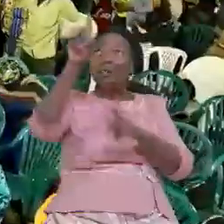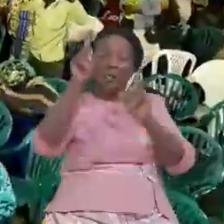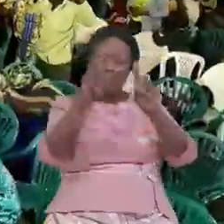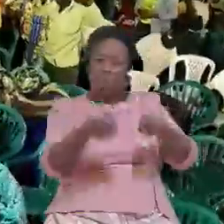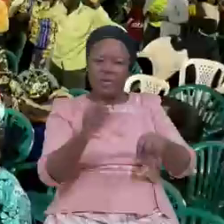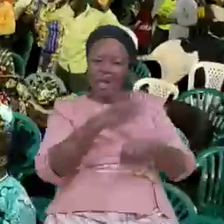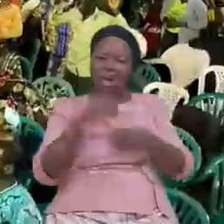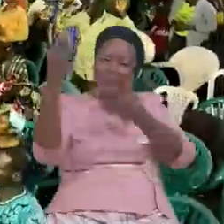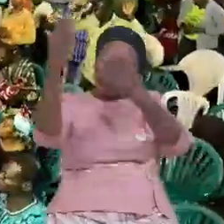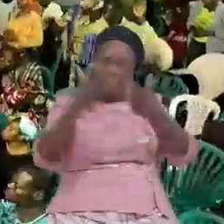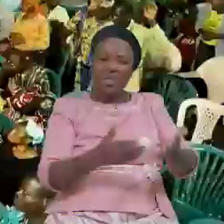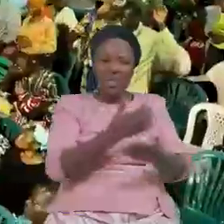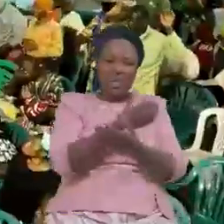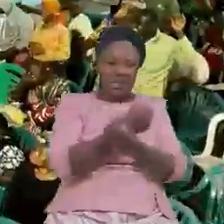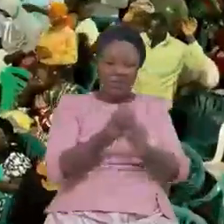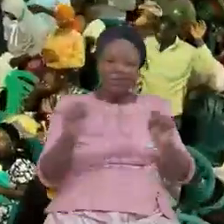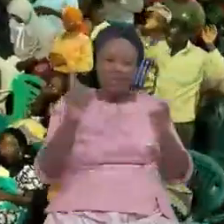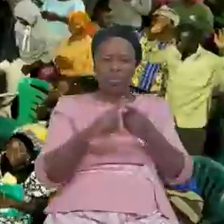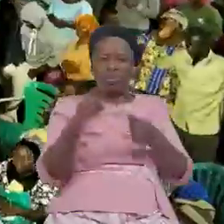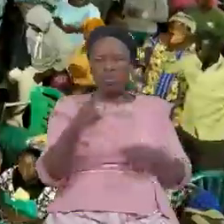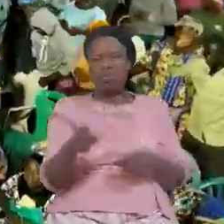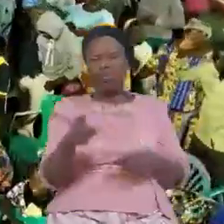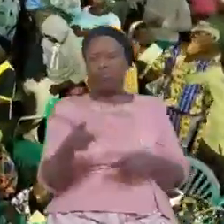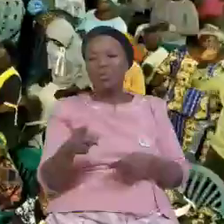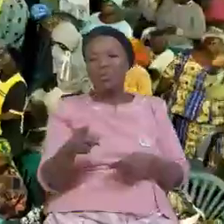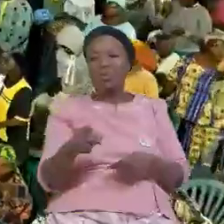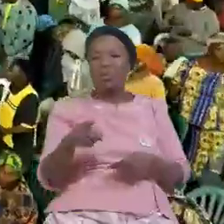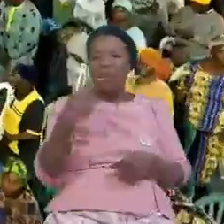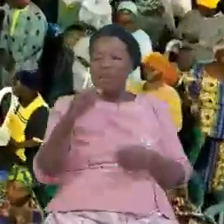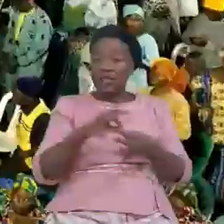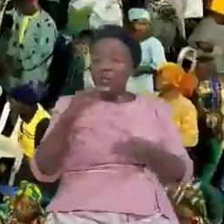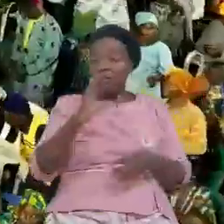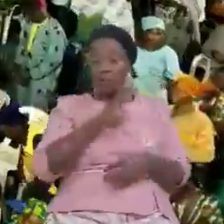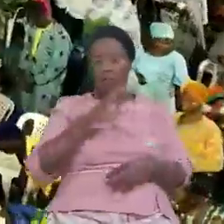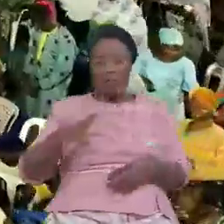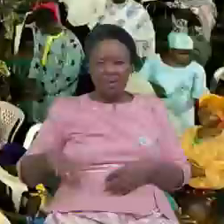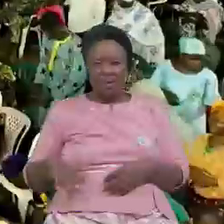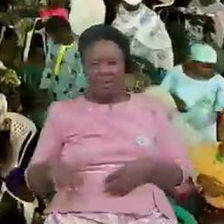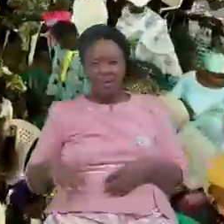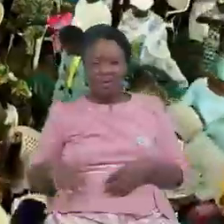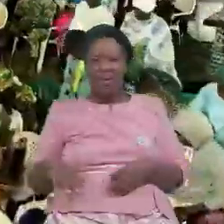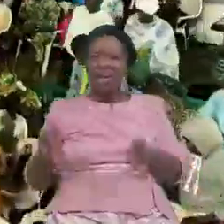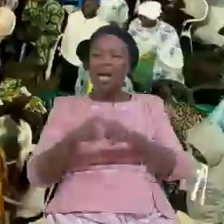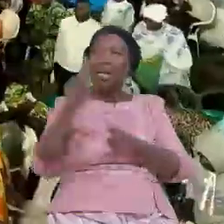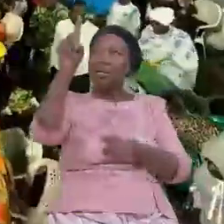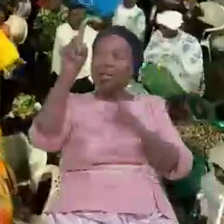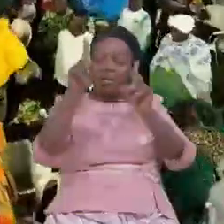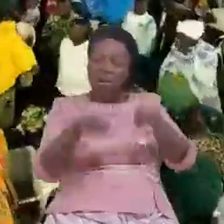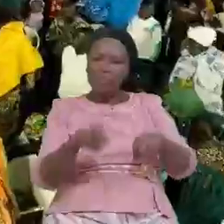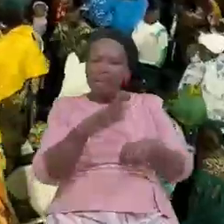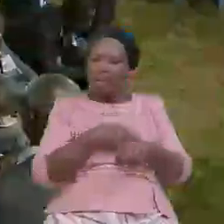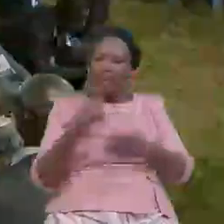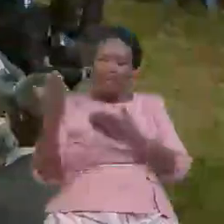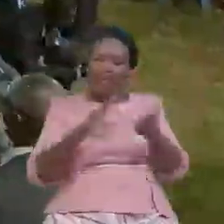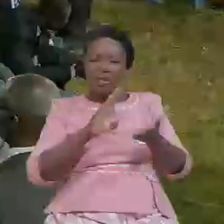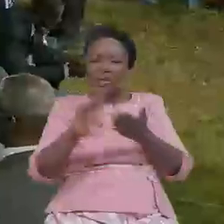brings salvation unto you, the Spirit of Christ, as he comes and he brings forgiveness